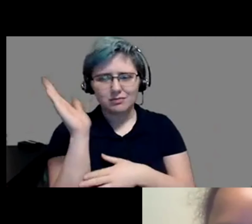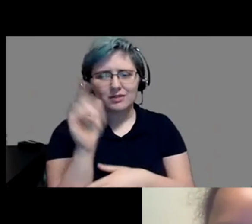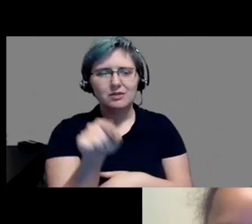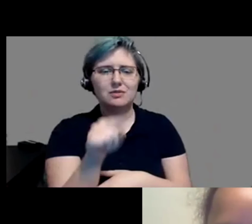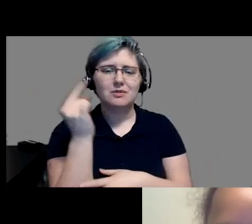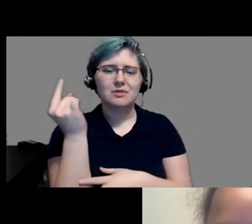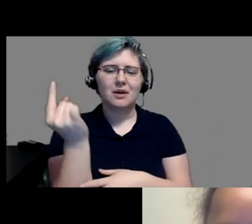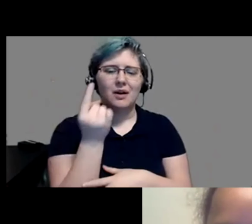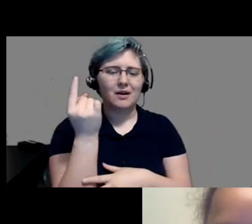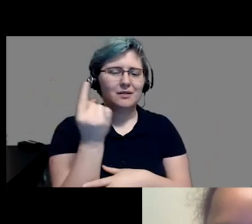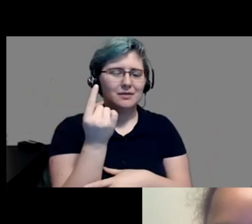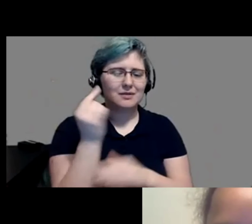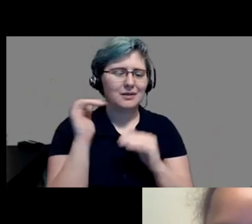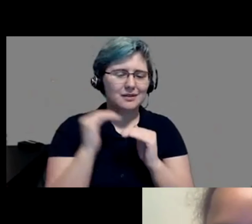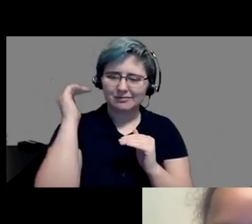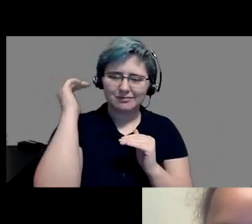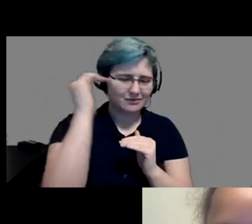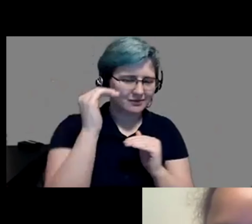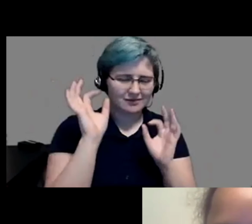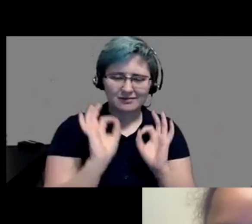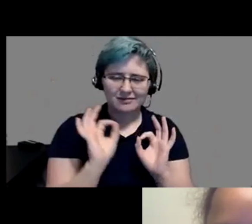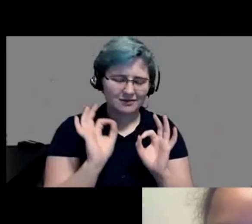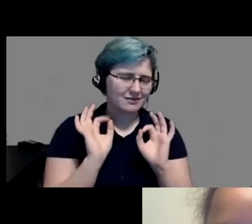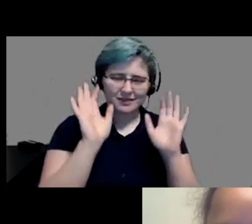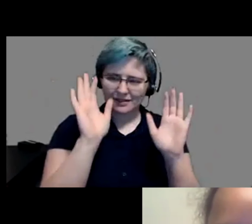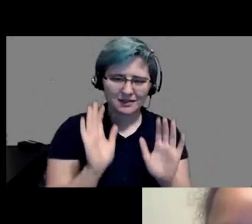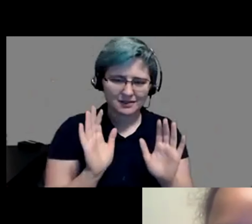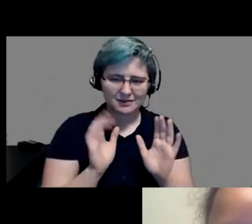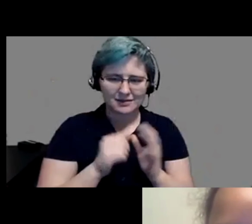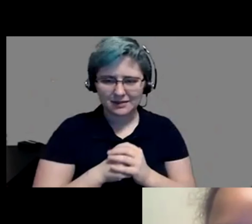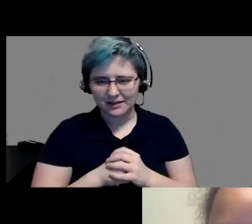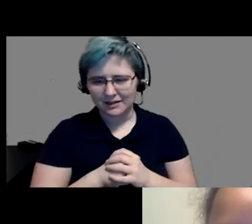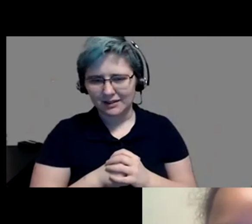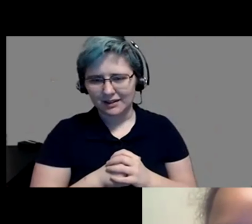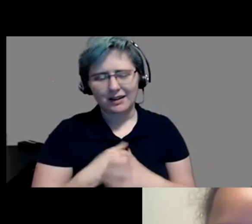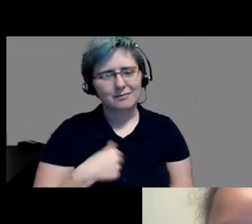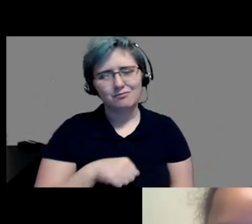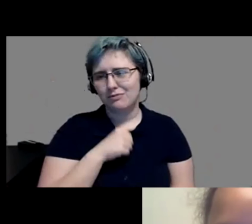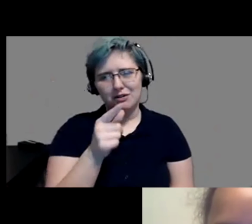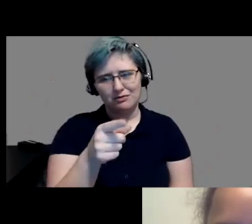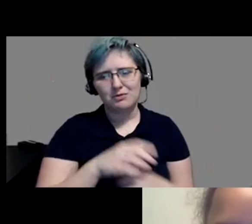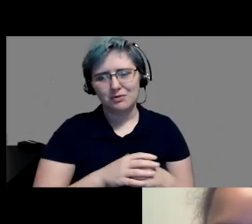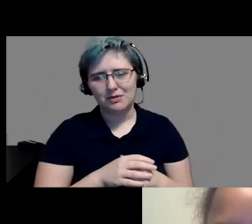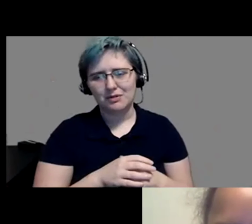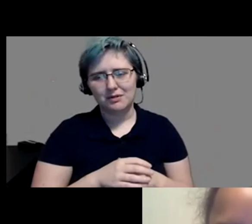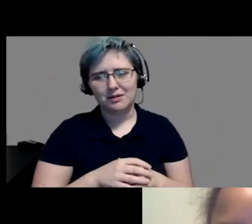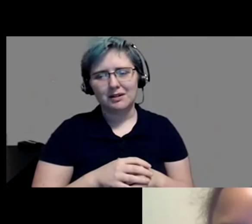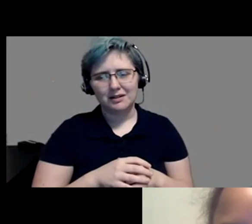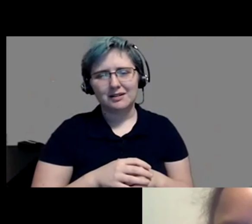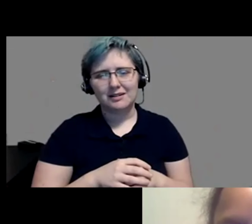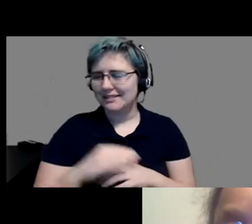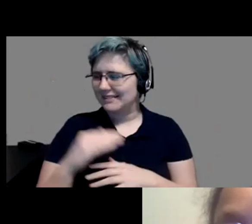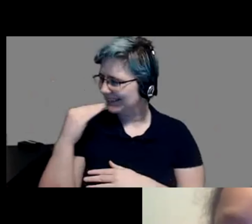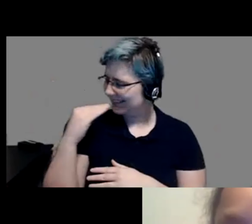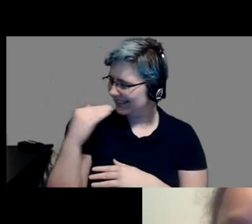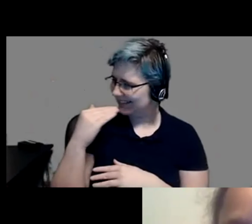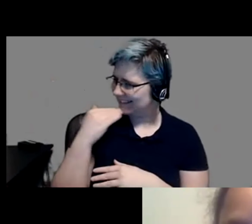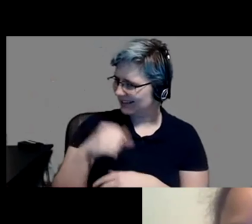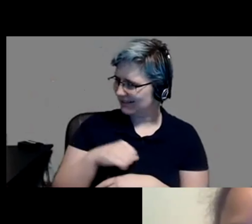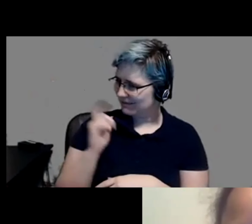so excellent and refreshing and just yourself, and I'm so proud of you. But Thank you. I wanted